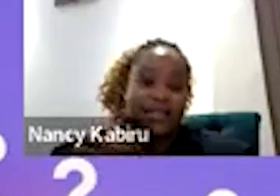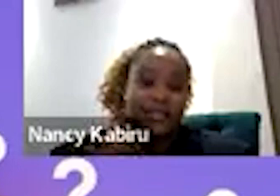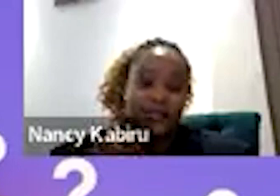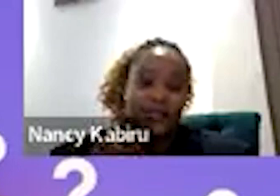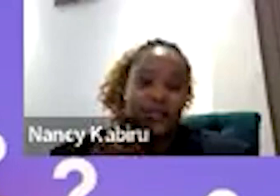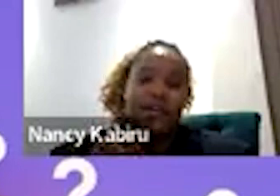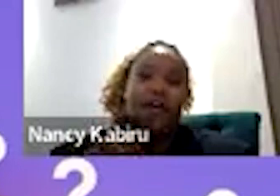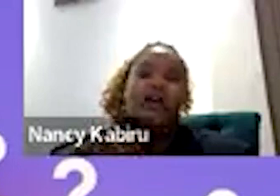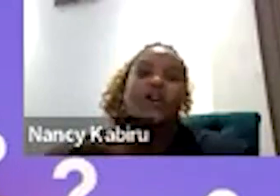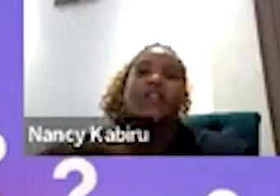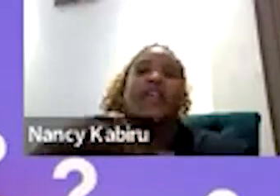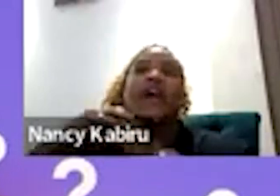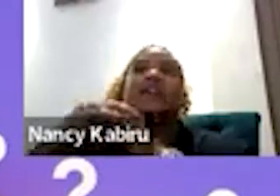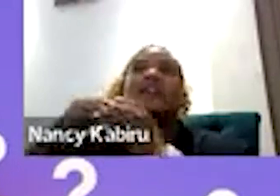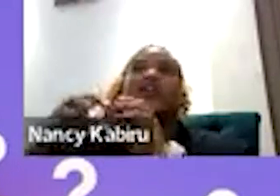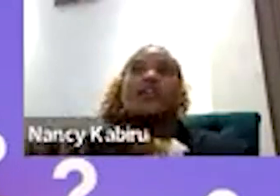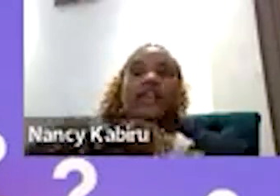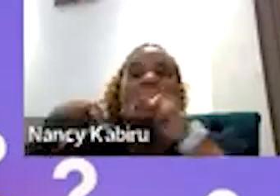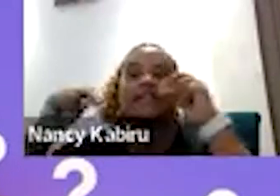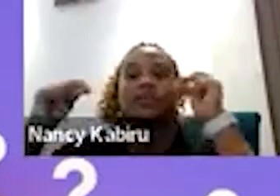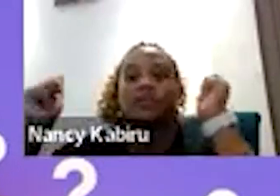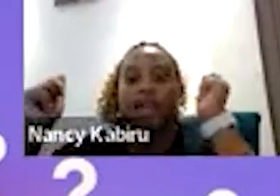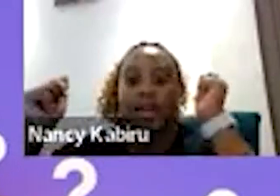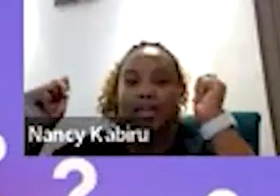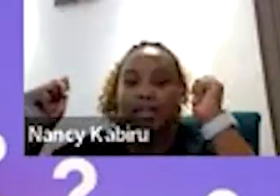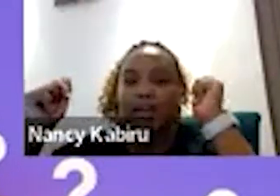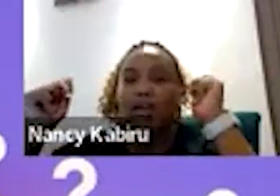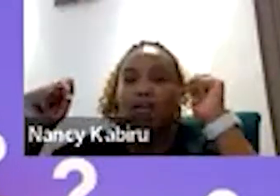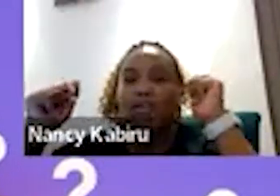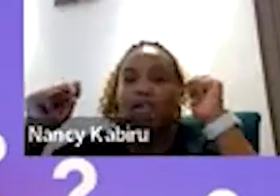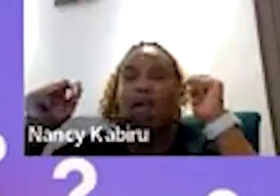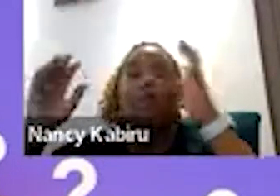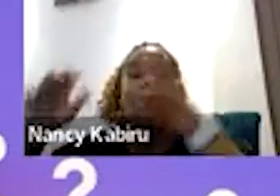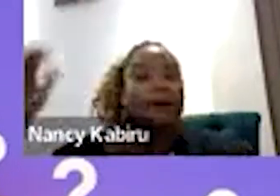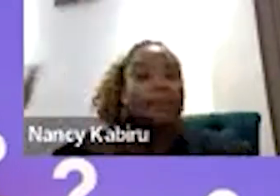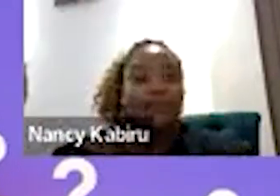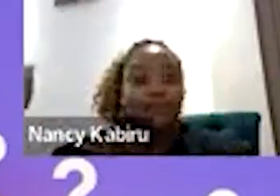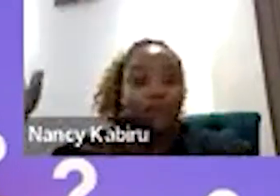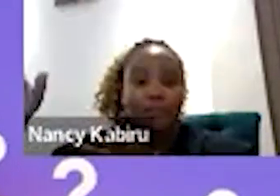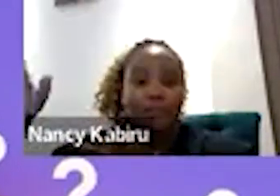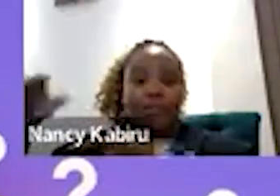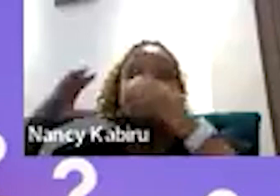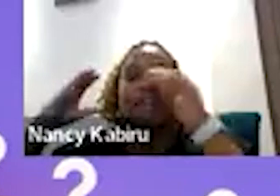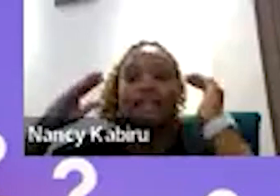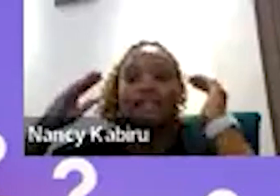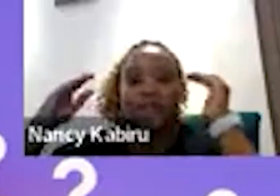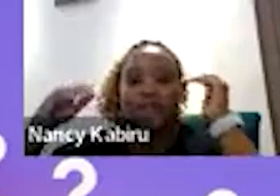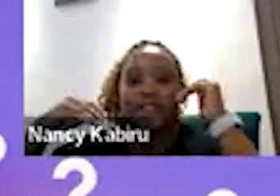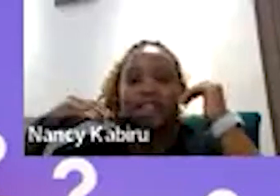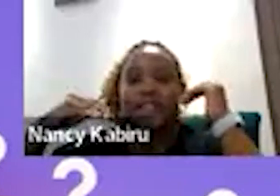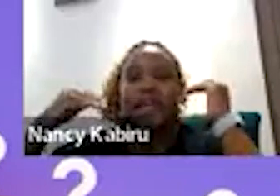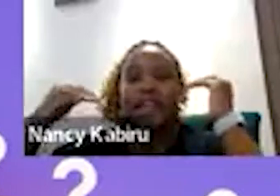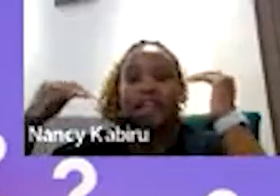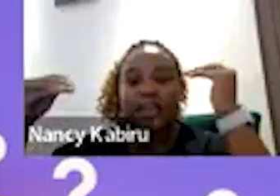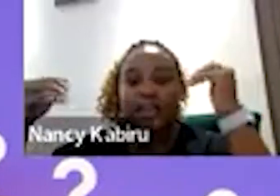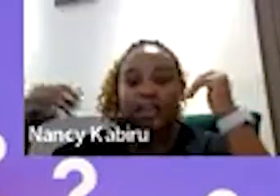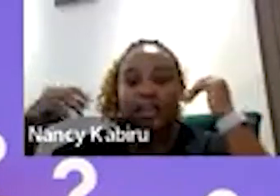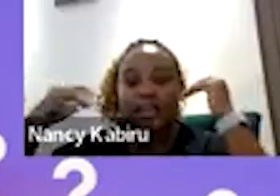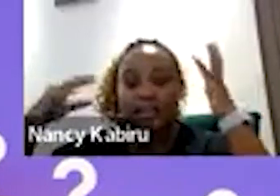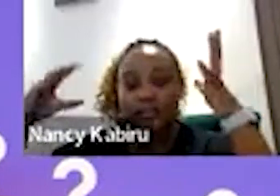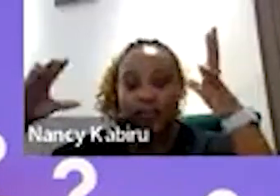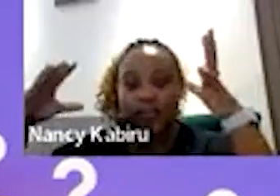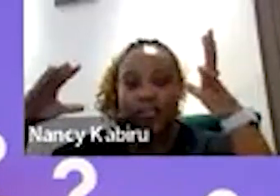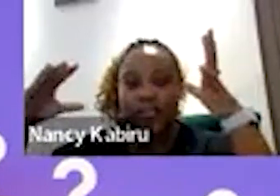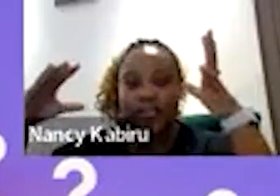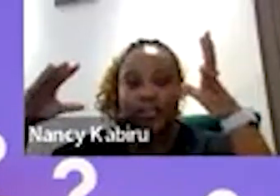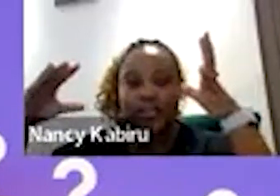be attentive, or they are not as quick as they always were before. So they're experiencing